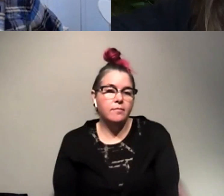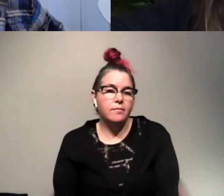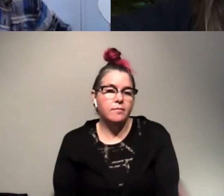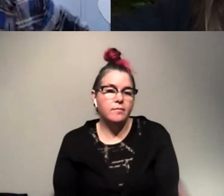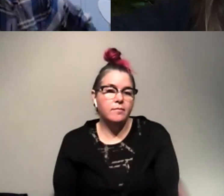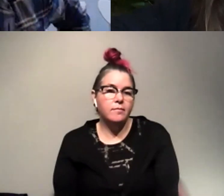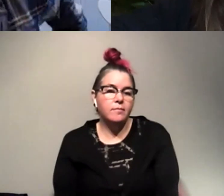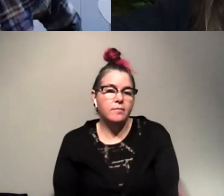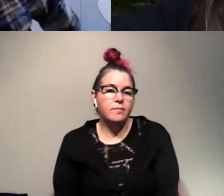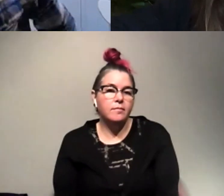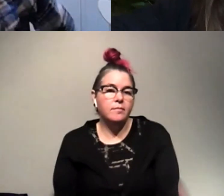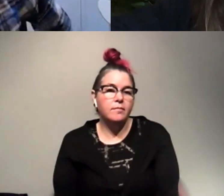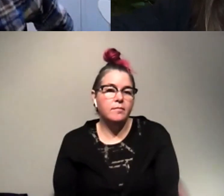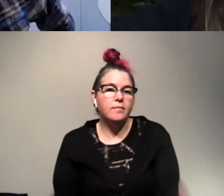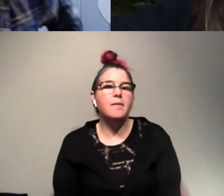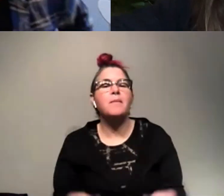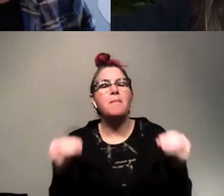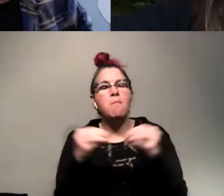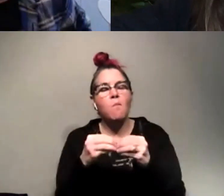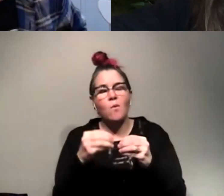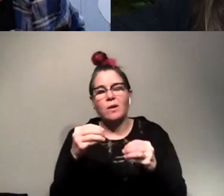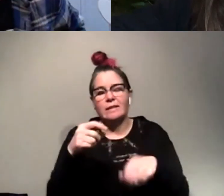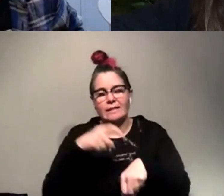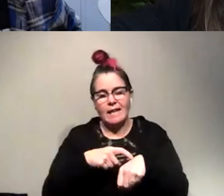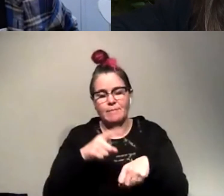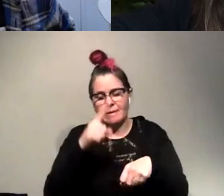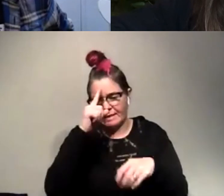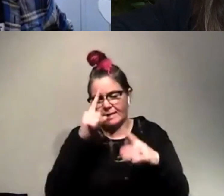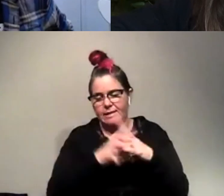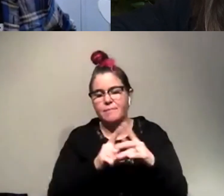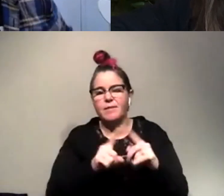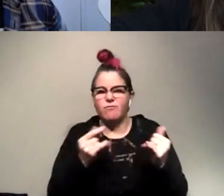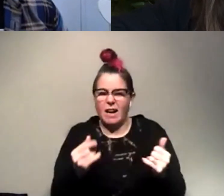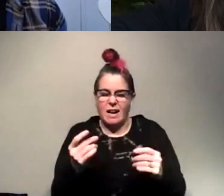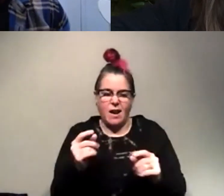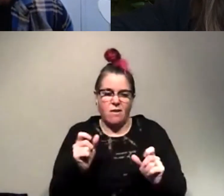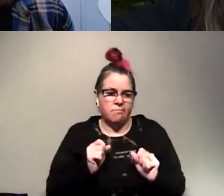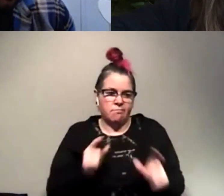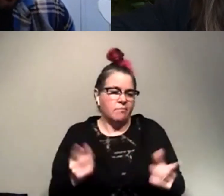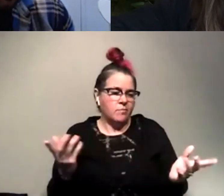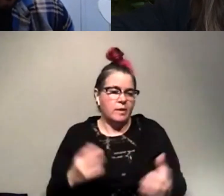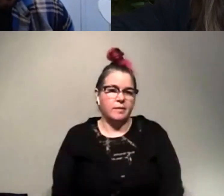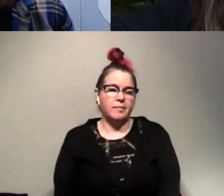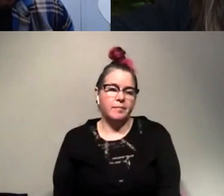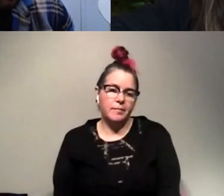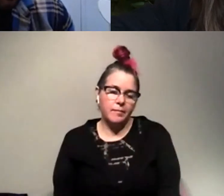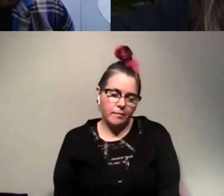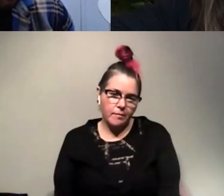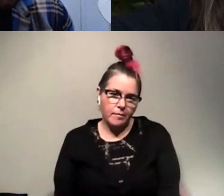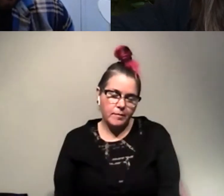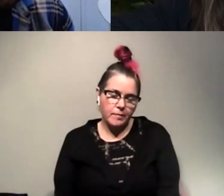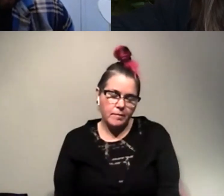So probably if you gave me more time, I'd come up with something else. But the thing that popped into my head is this